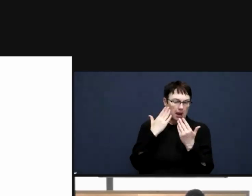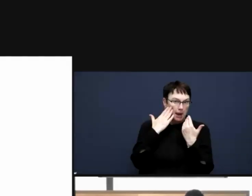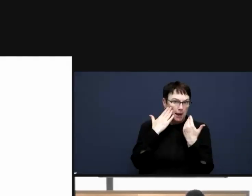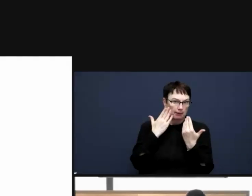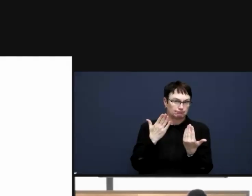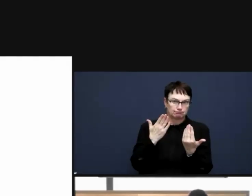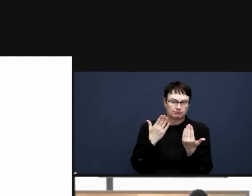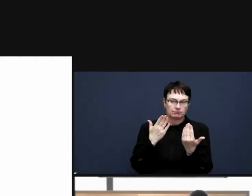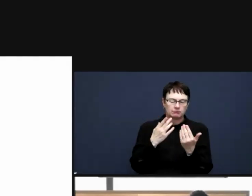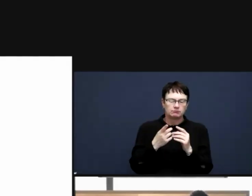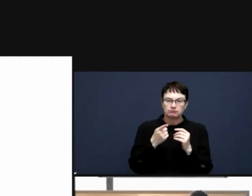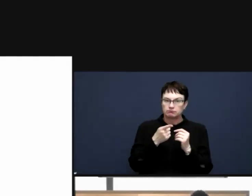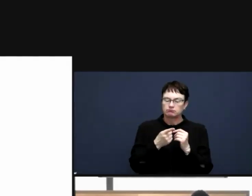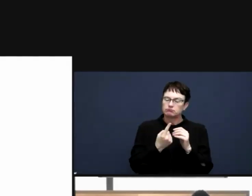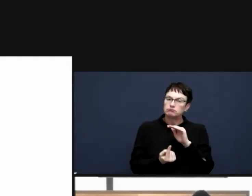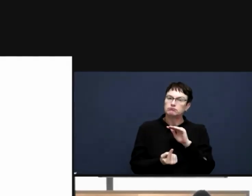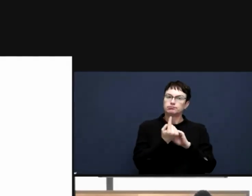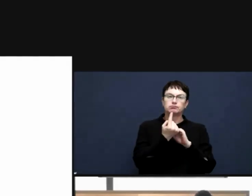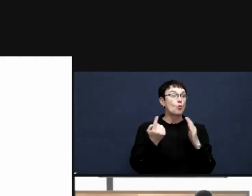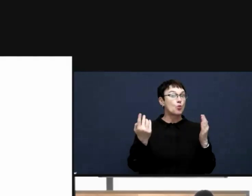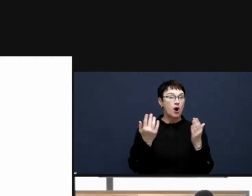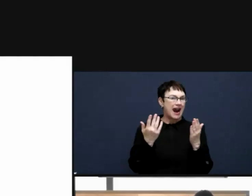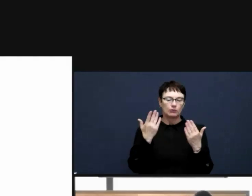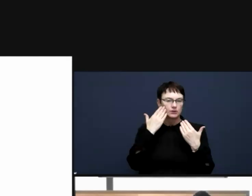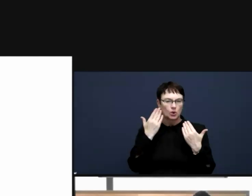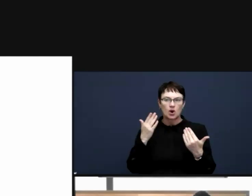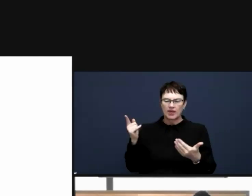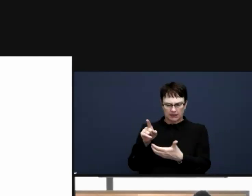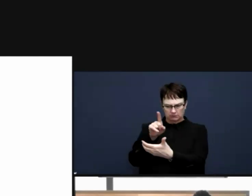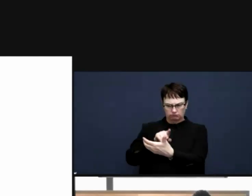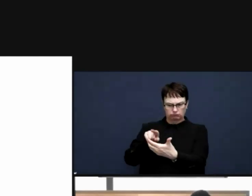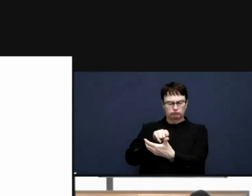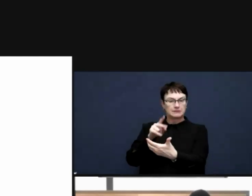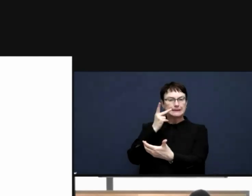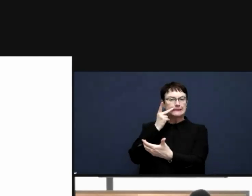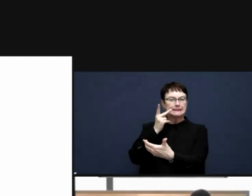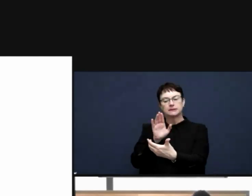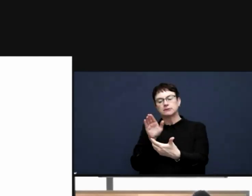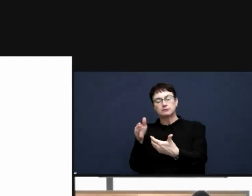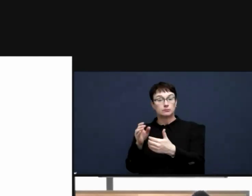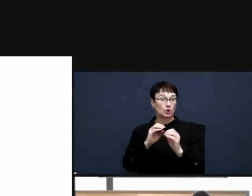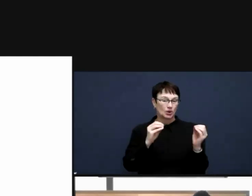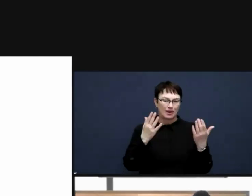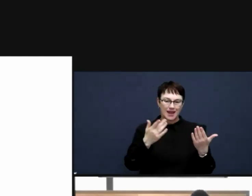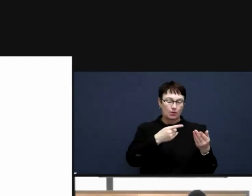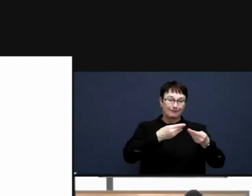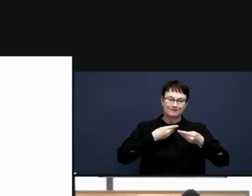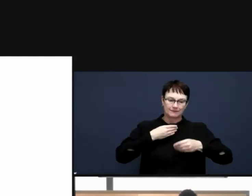visually see and what they experience. So that's quite a challenge. I only have 8 minutes, very